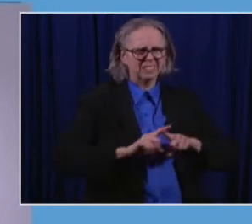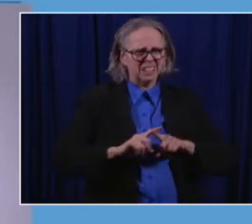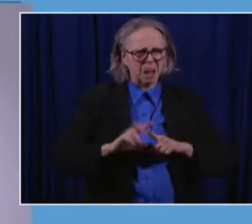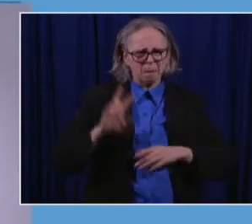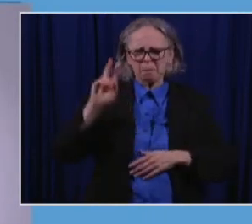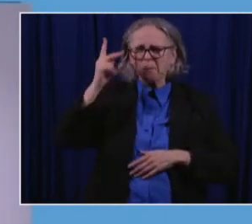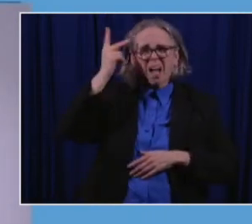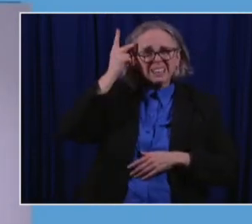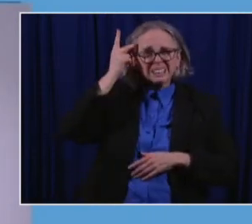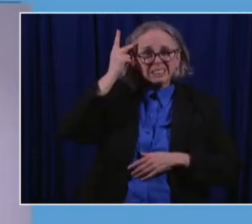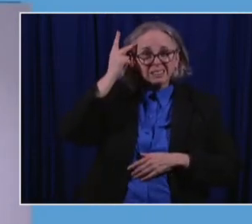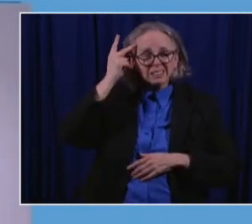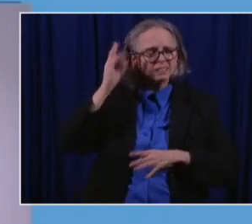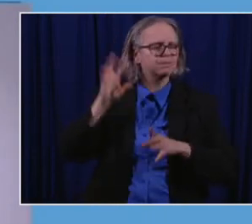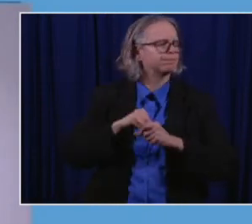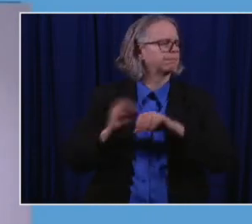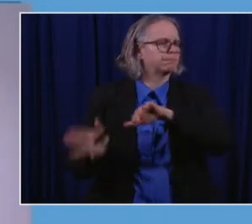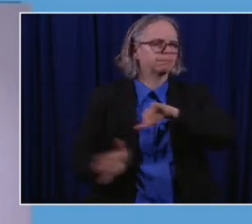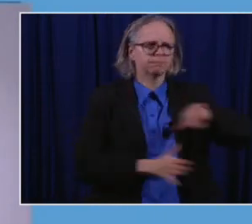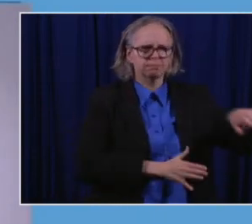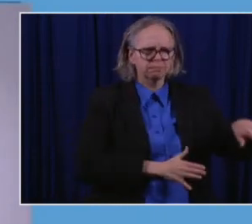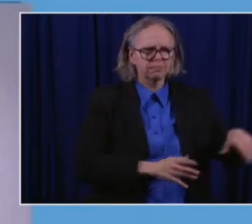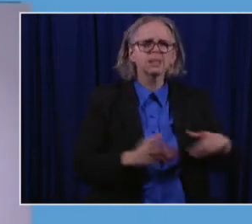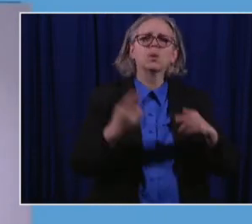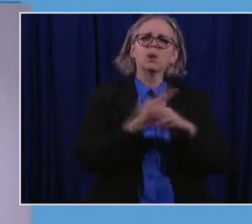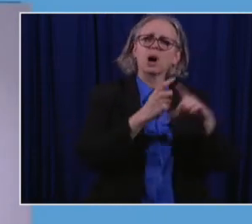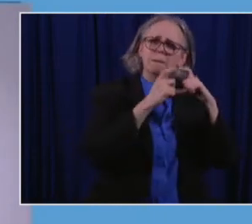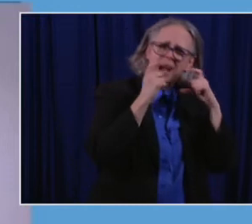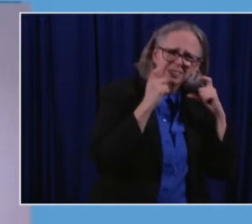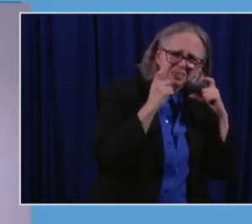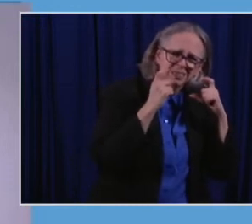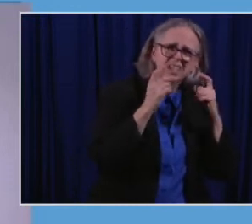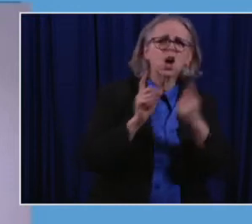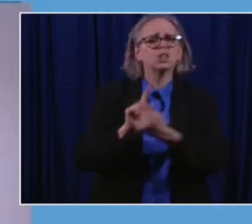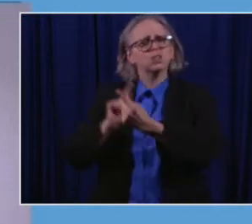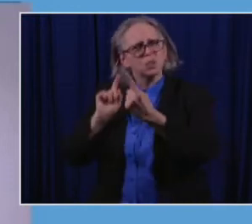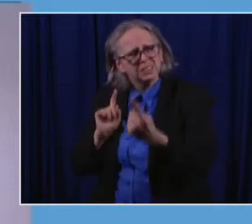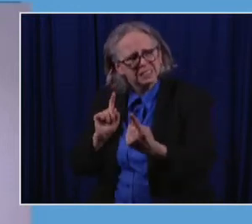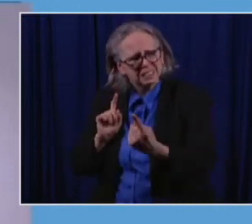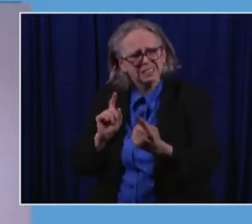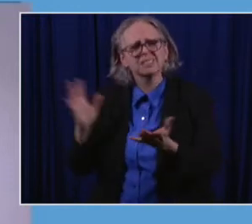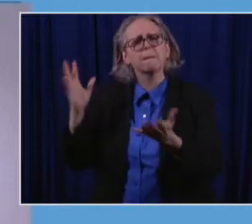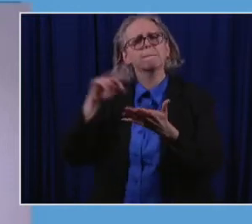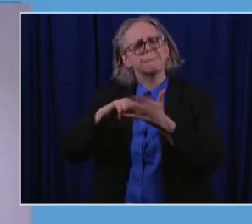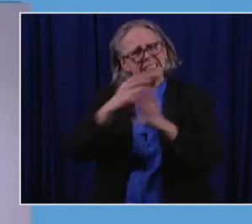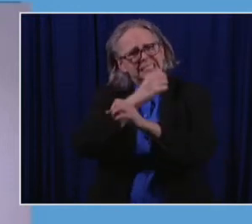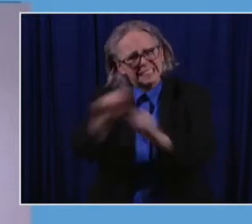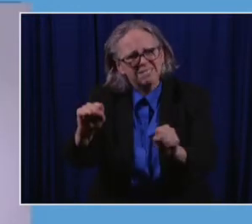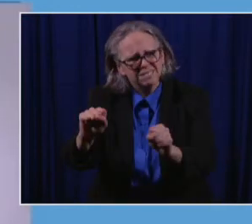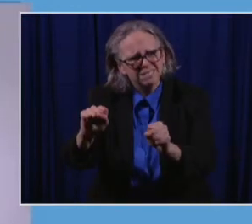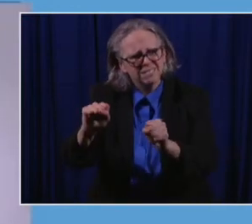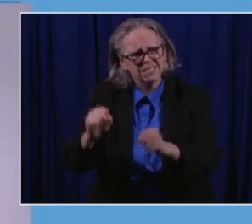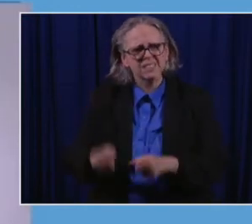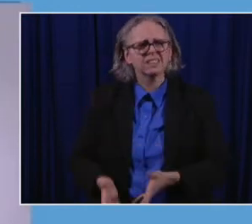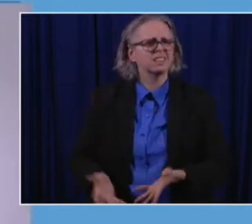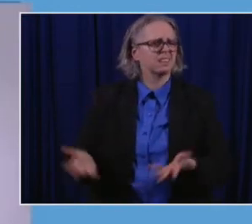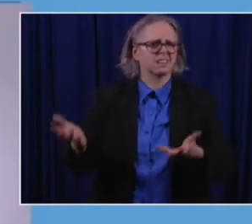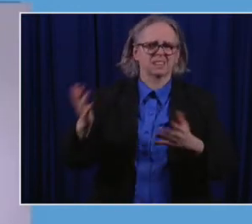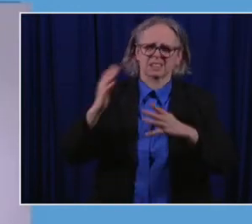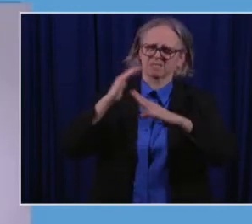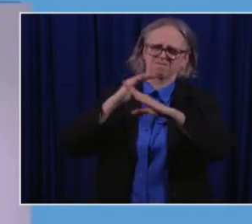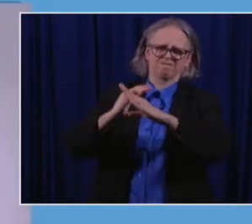social distance, we'll have a better chance of putting this behind us sooner rather than later. But first, we need to be responsible. So